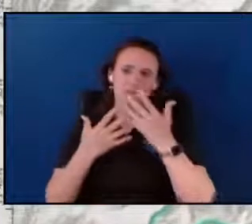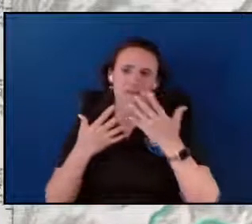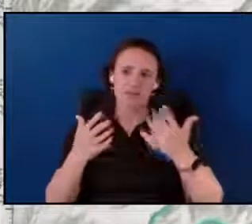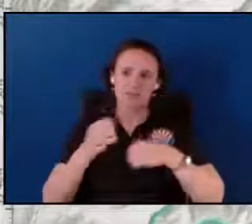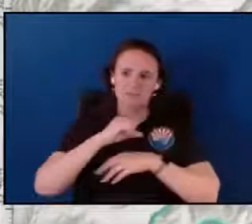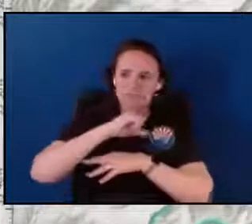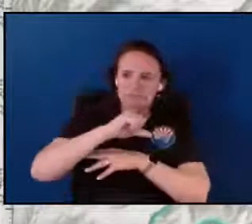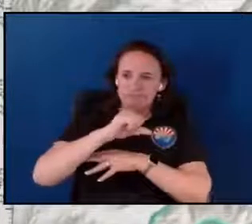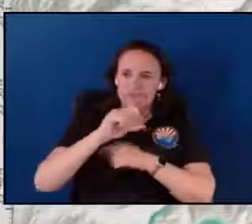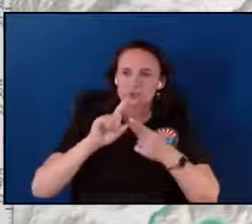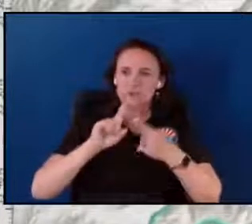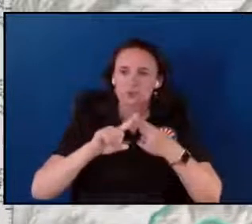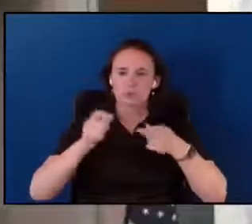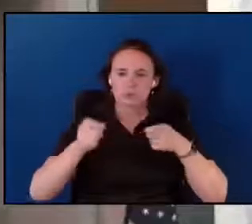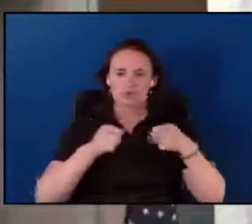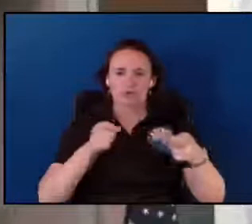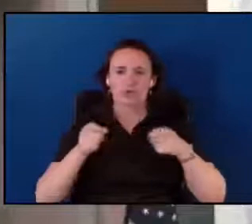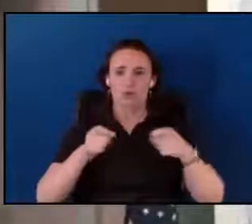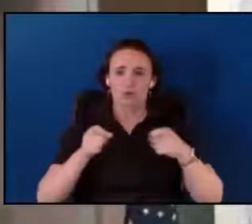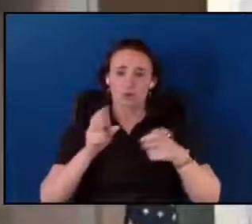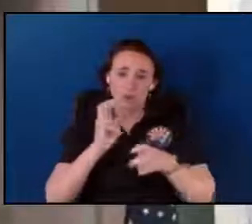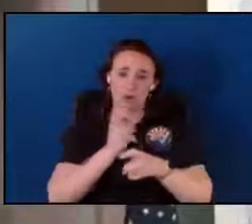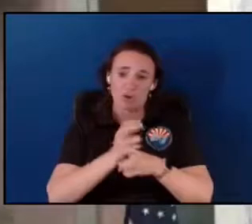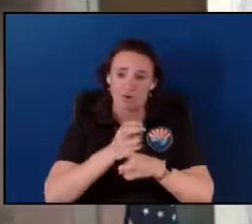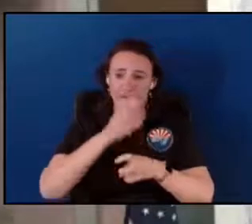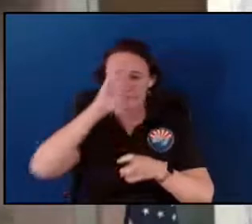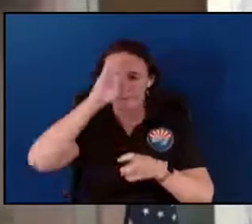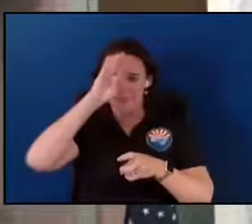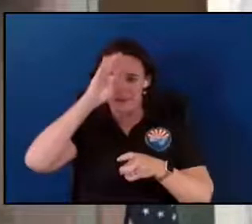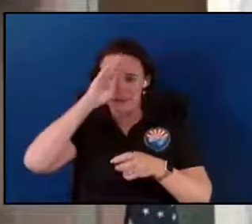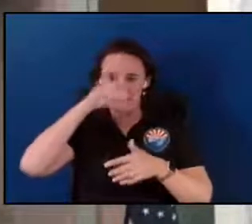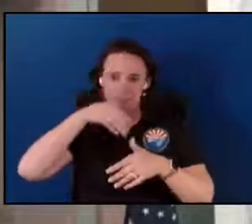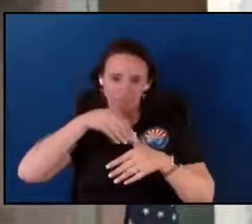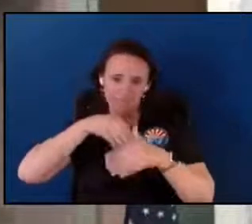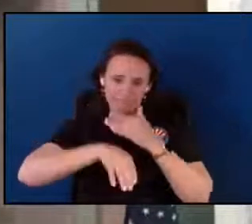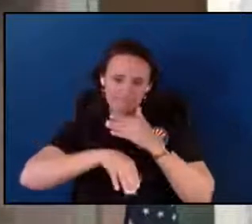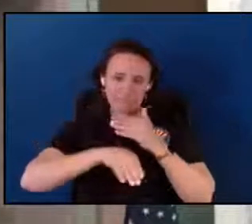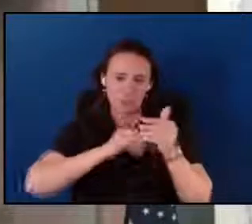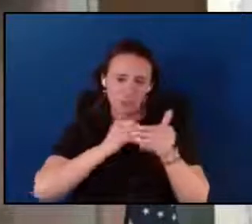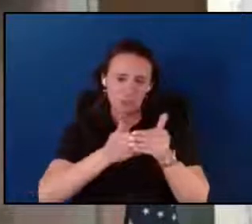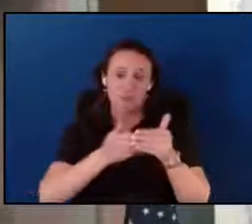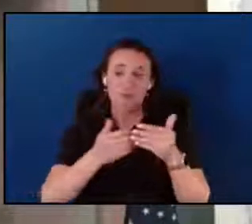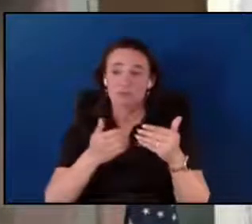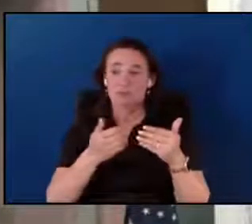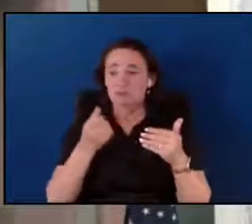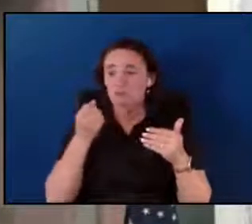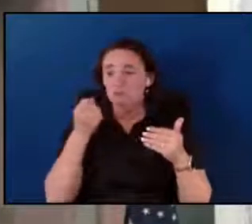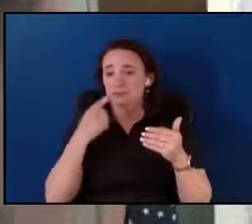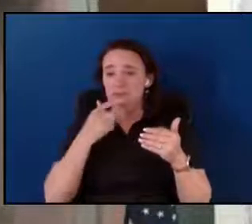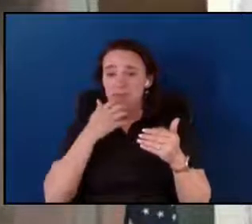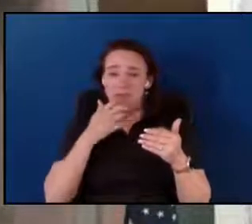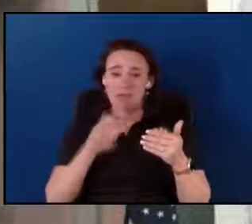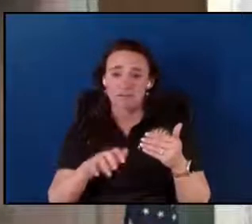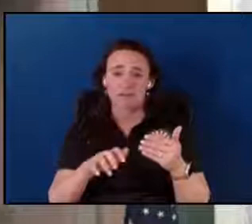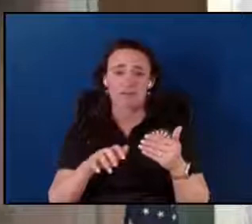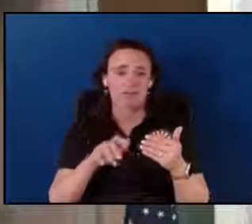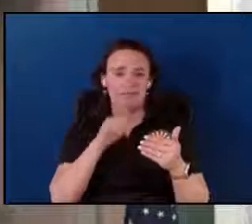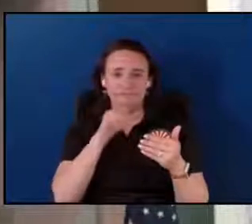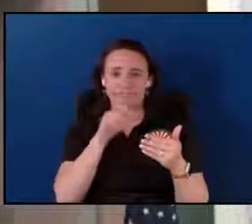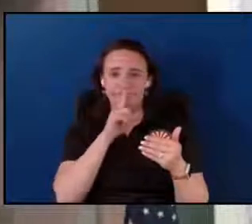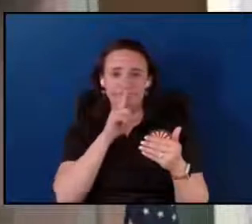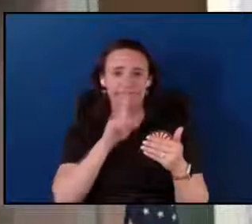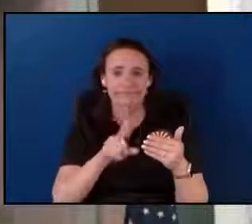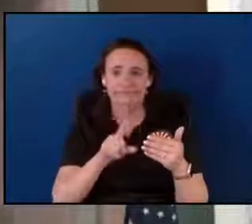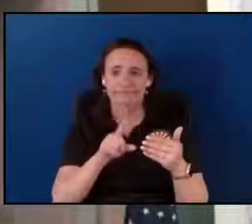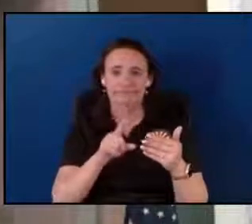control, which means it's really hard for firefighters to get in close. It's just hot, and it doesn't stop burning. Even when you put